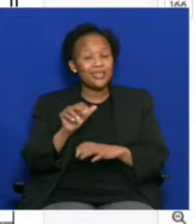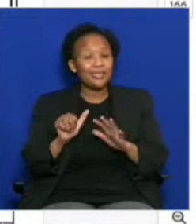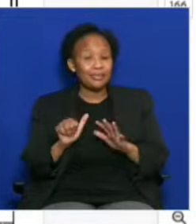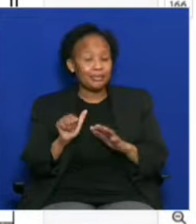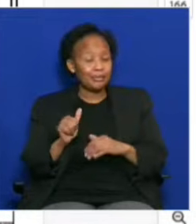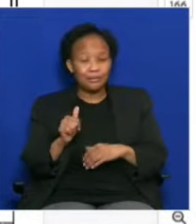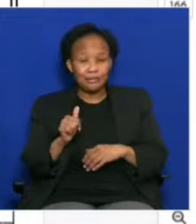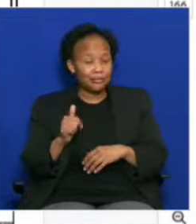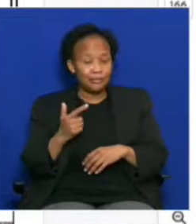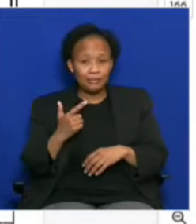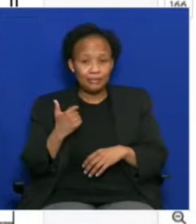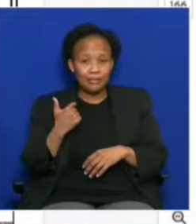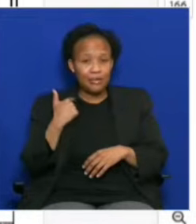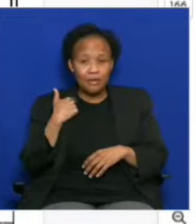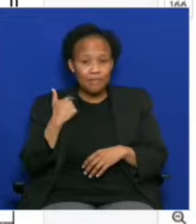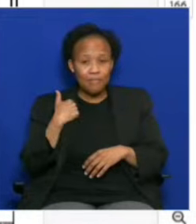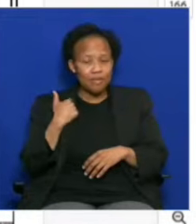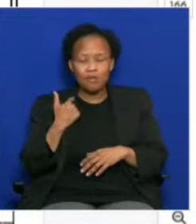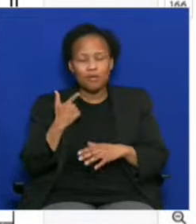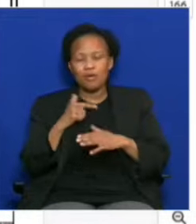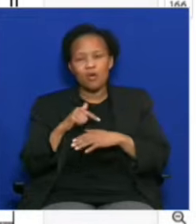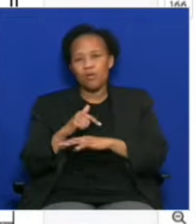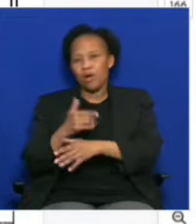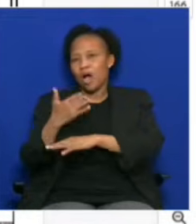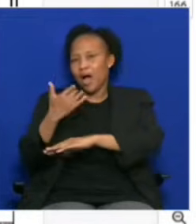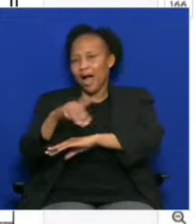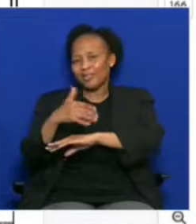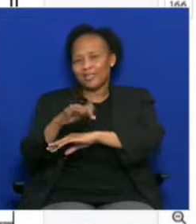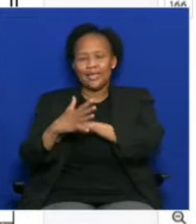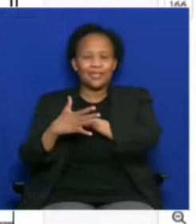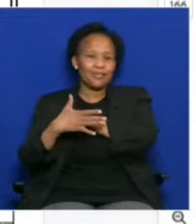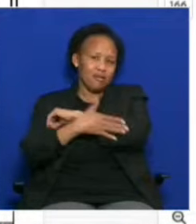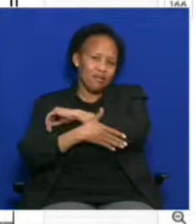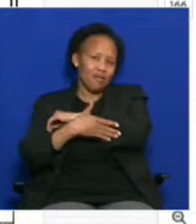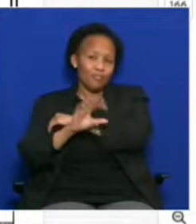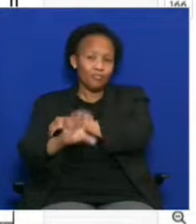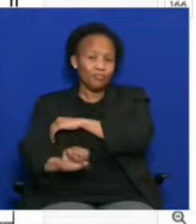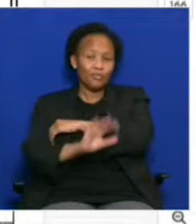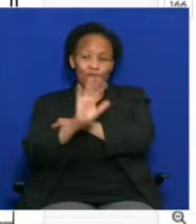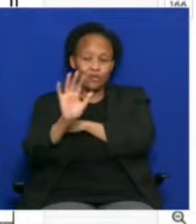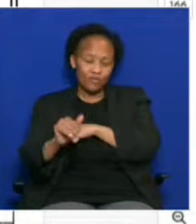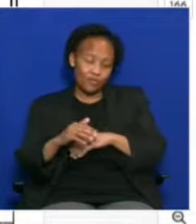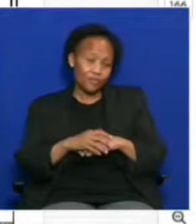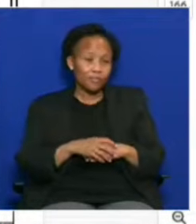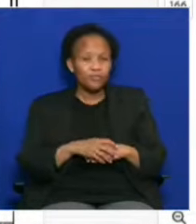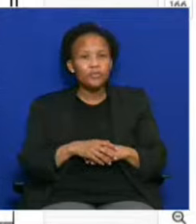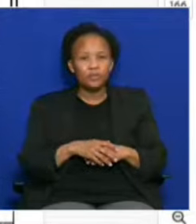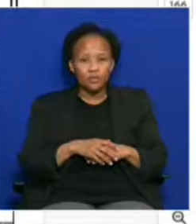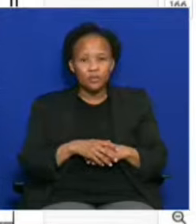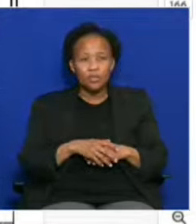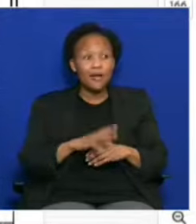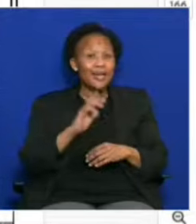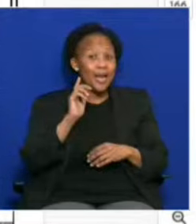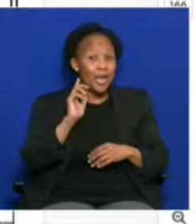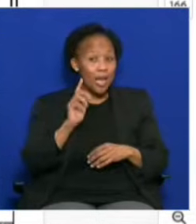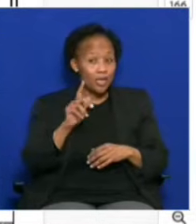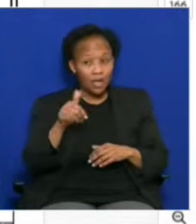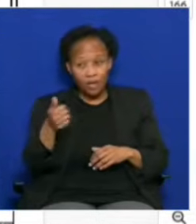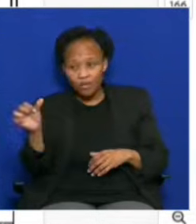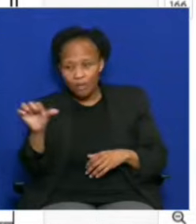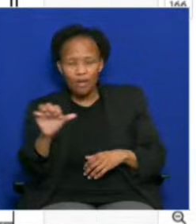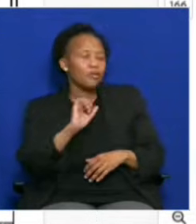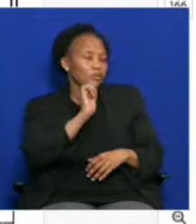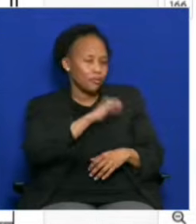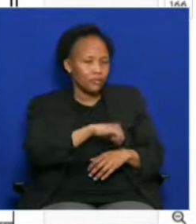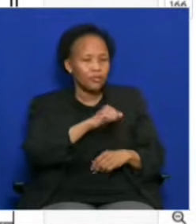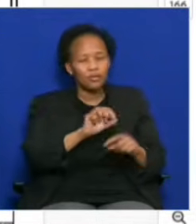country. You were out of the country? Yes, sir. But at some point you came back? Yes, at some point I came back. I didn't ask about the completion